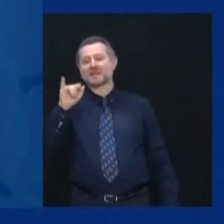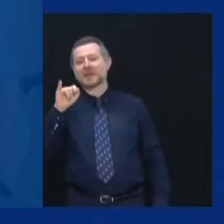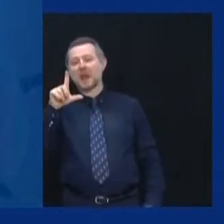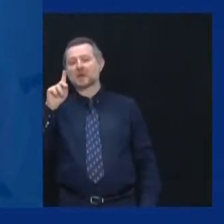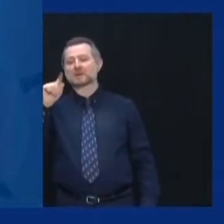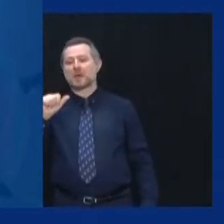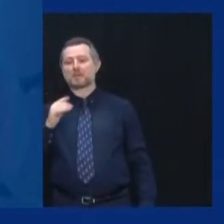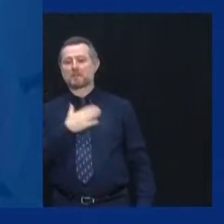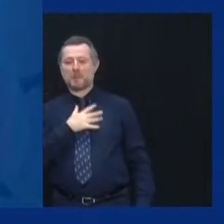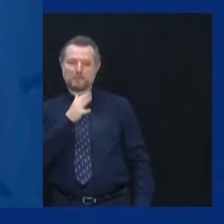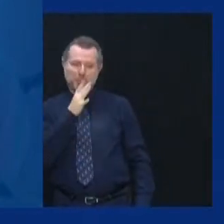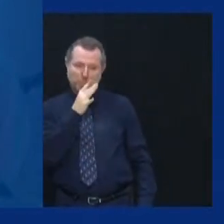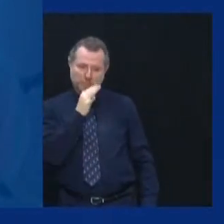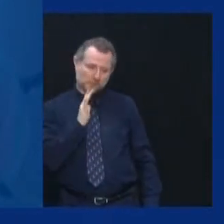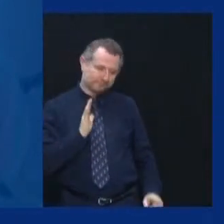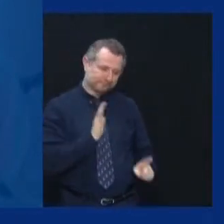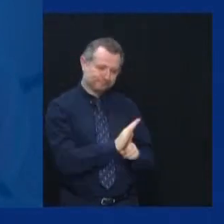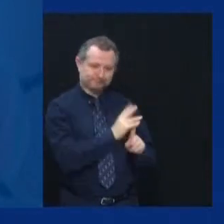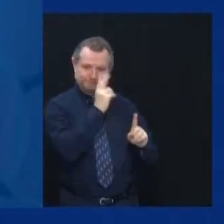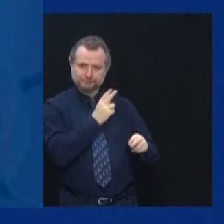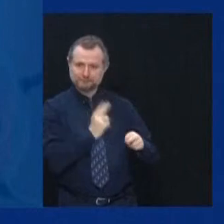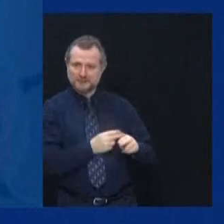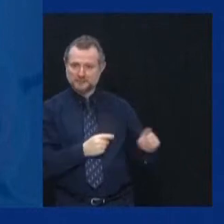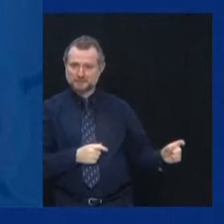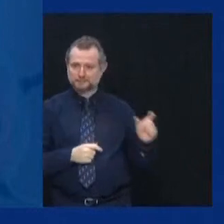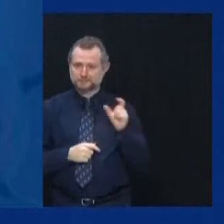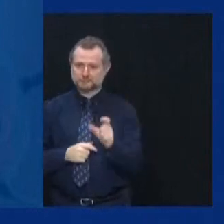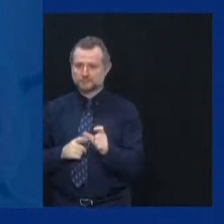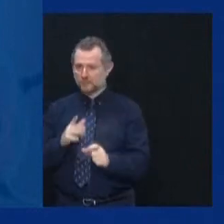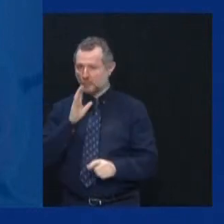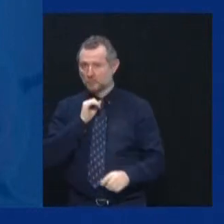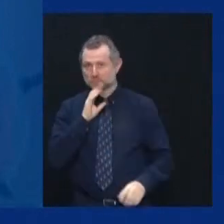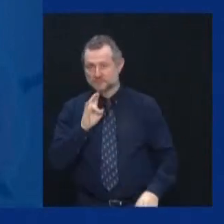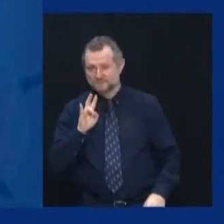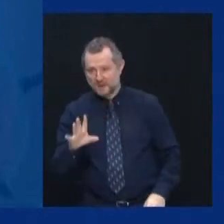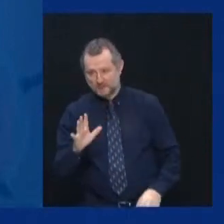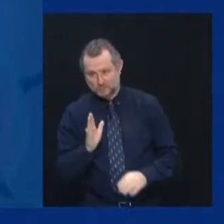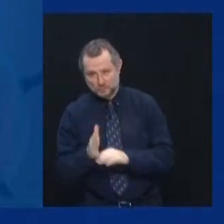mother is 75 plus,